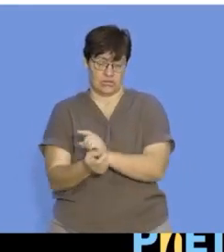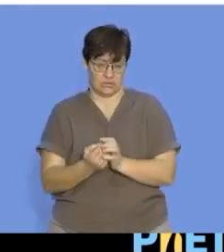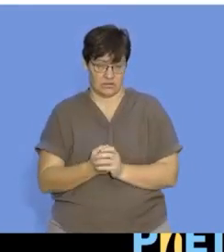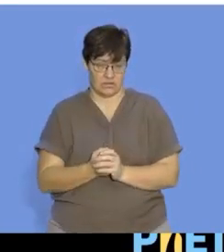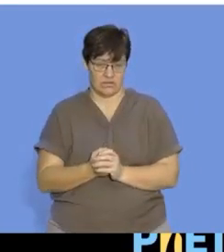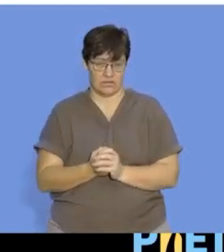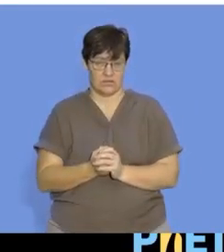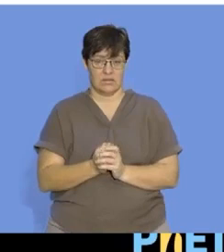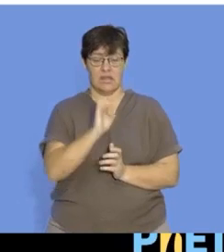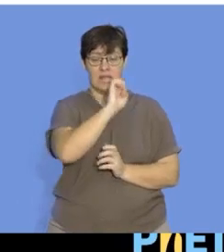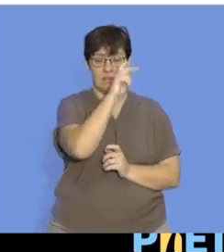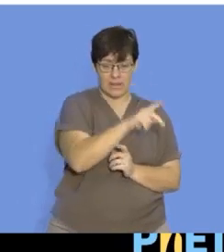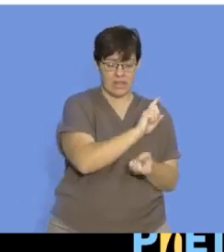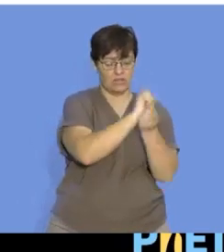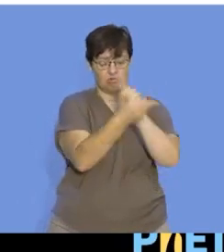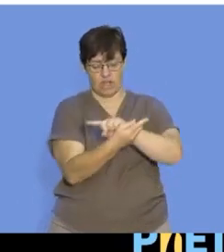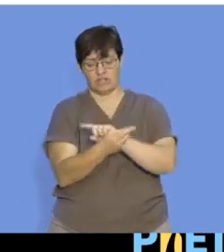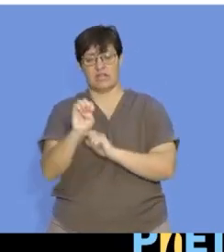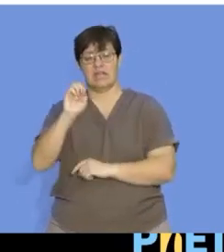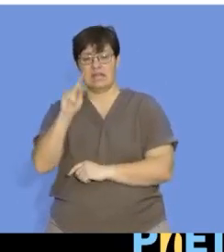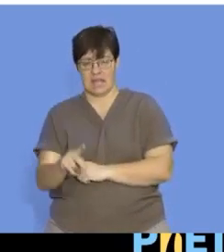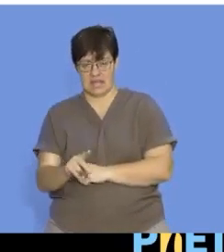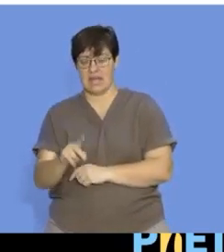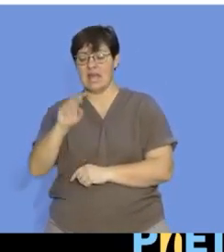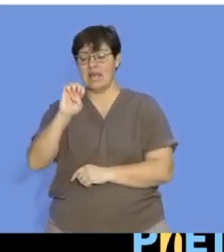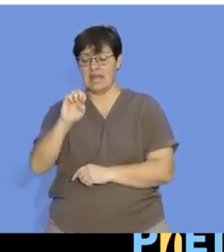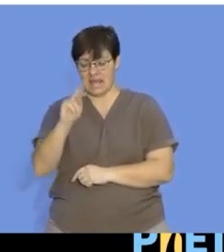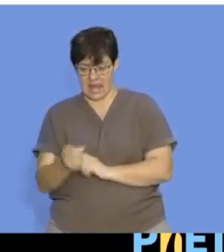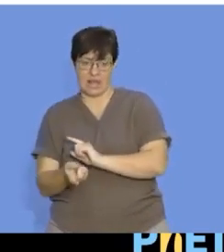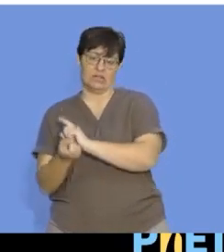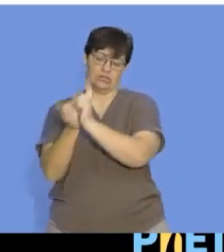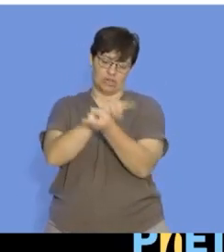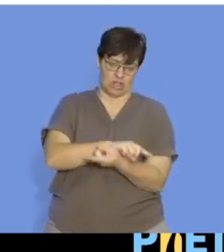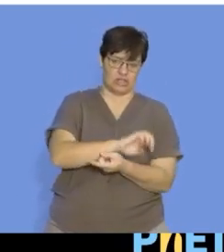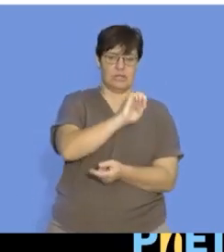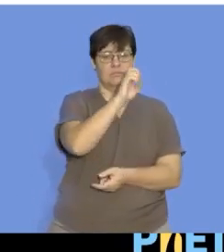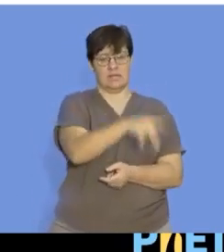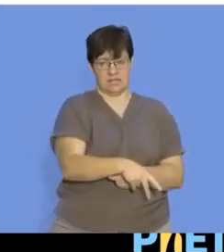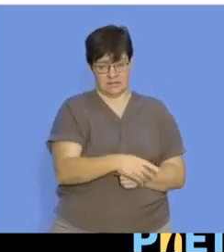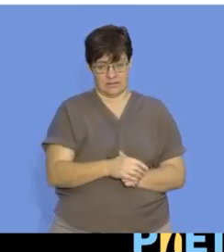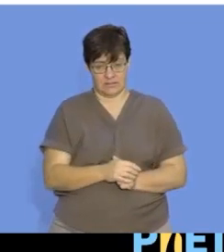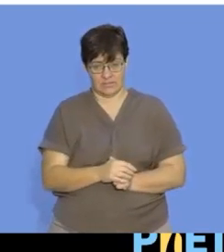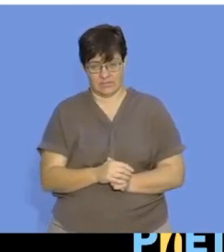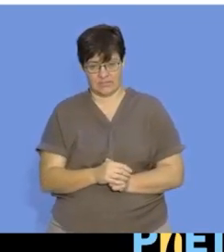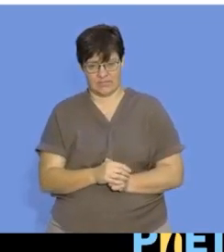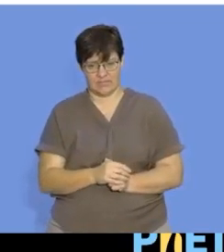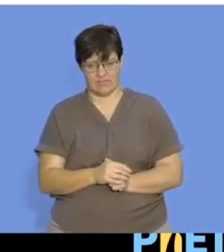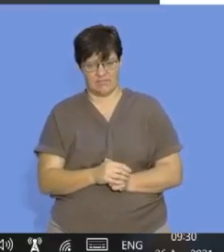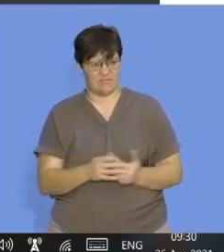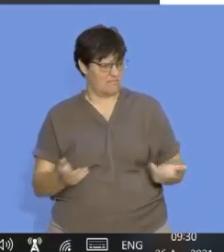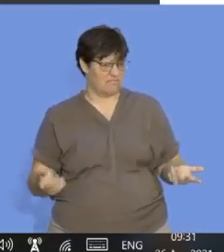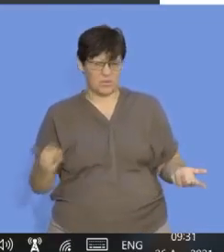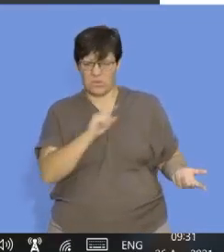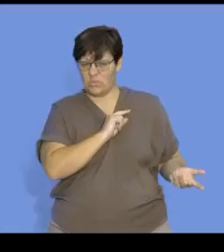potential's becoming kinetic, kinetic's becoming potential. Why did we have to do this?